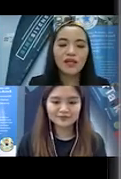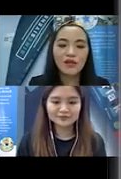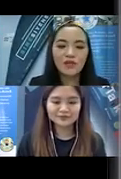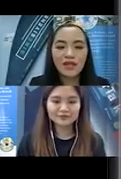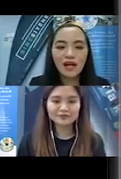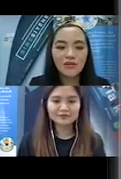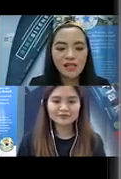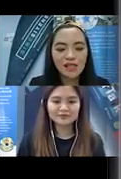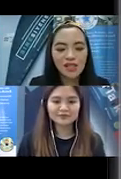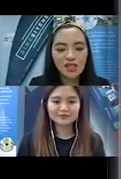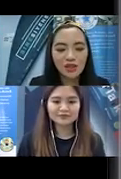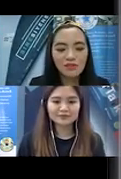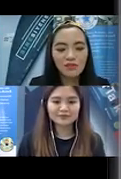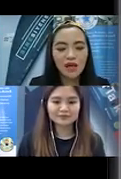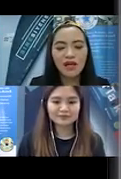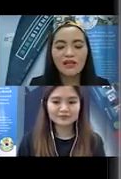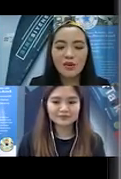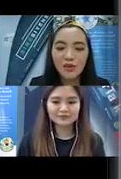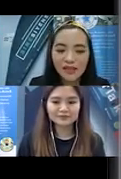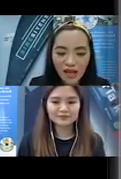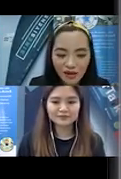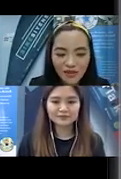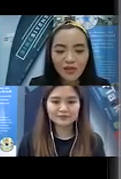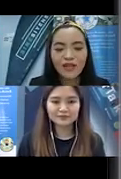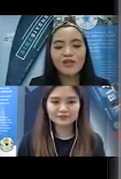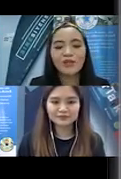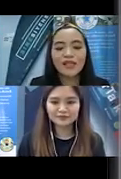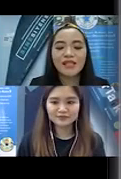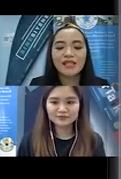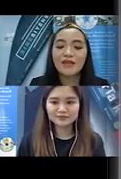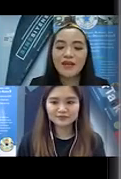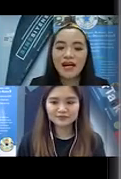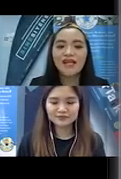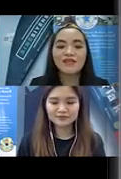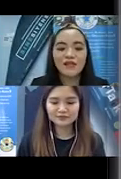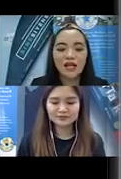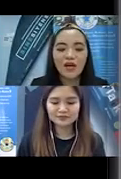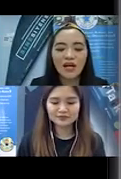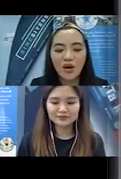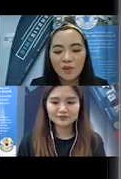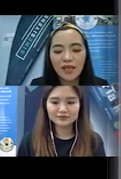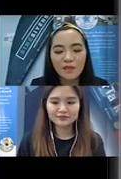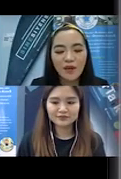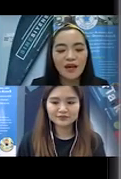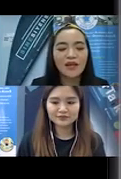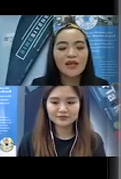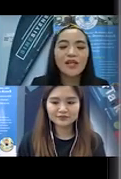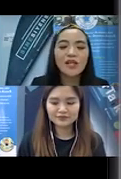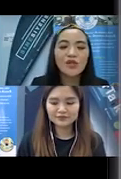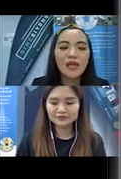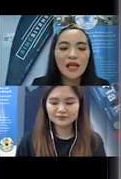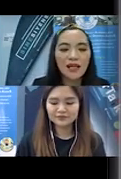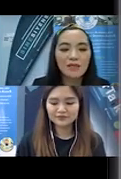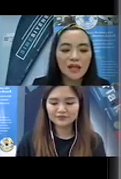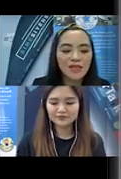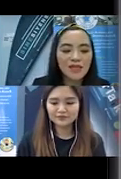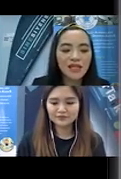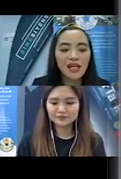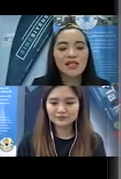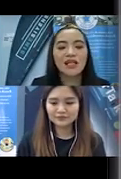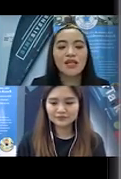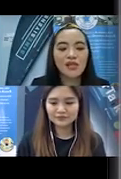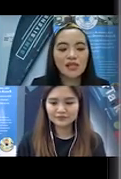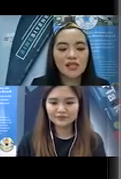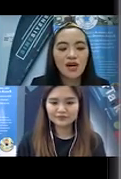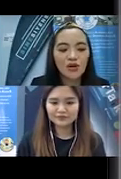start with our session, may I request everyone to please rise for our opening prayer to be led by Ms.